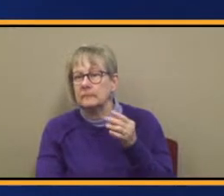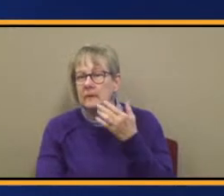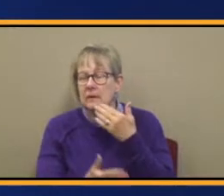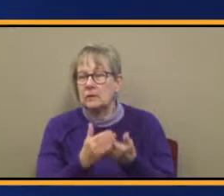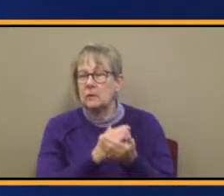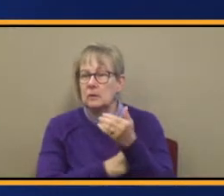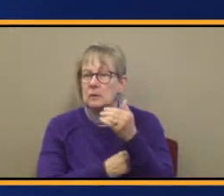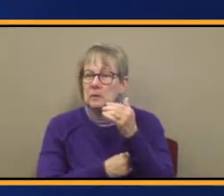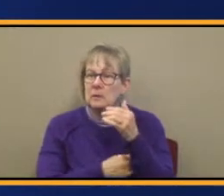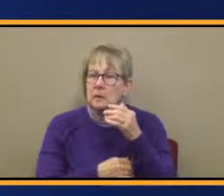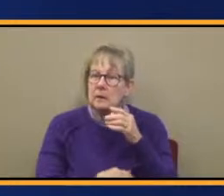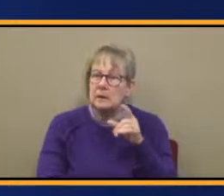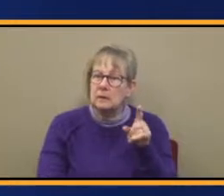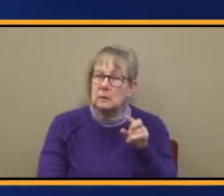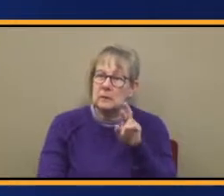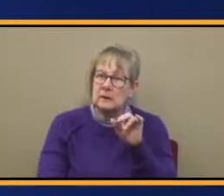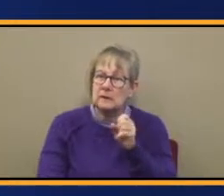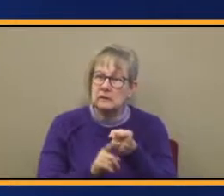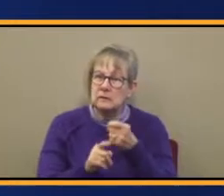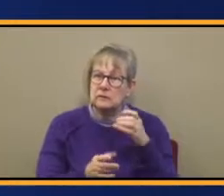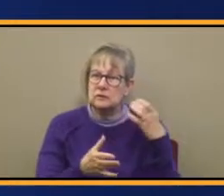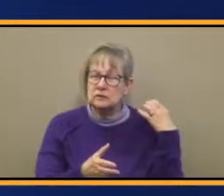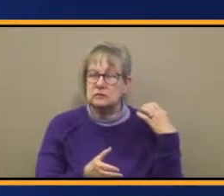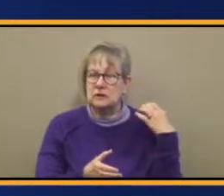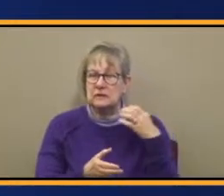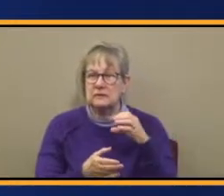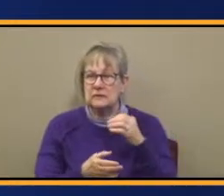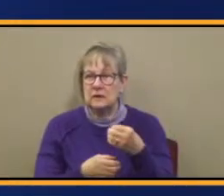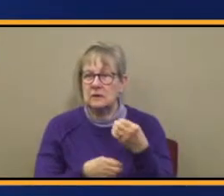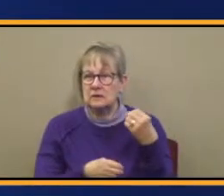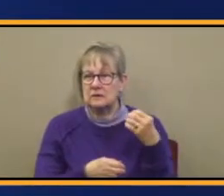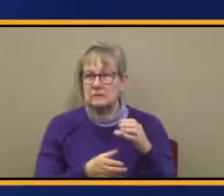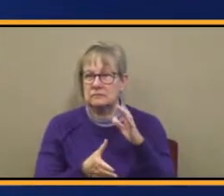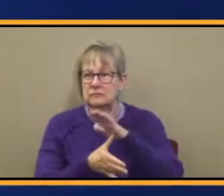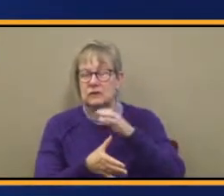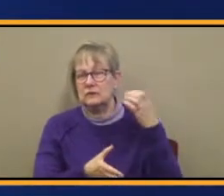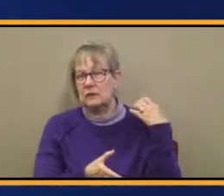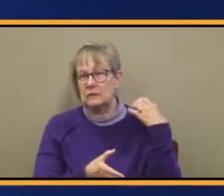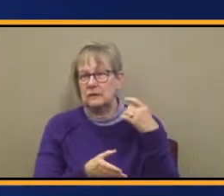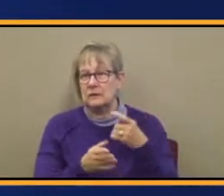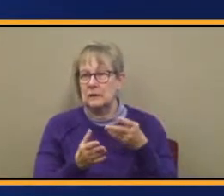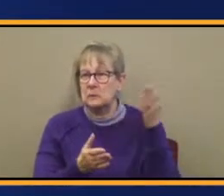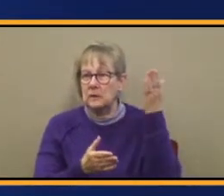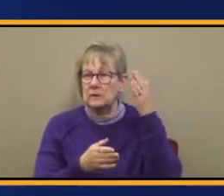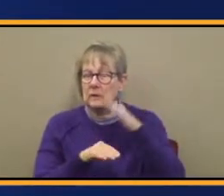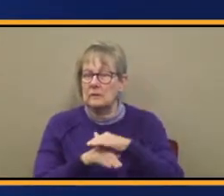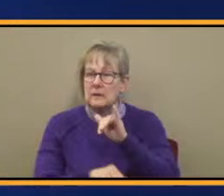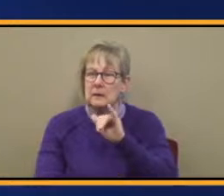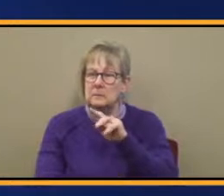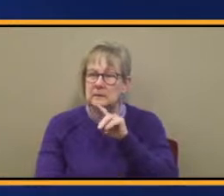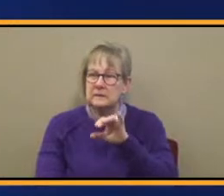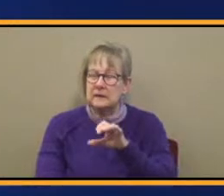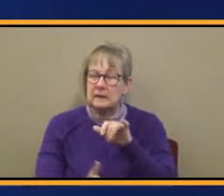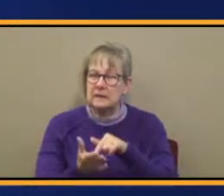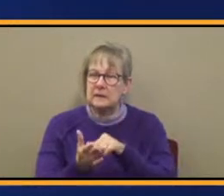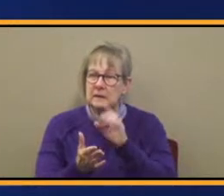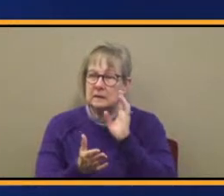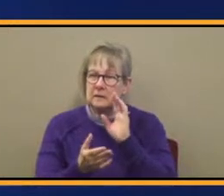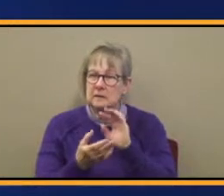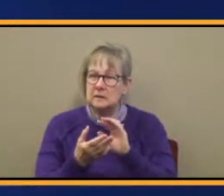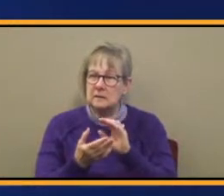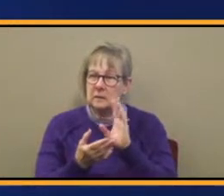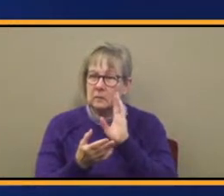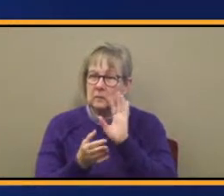Good morning, Sam Rodriguez, Chief Operations Officer. We'll be providing the City Council with a presentation on the MPC. This is an item that has